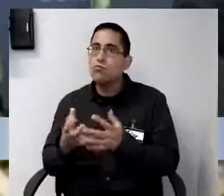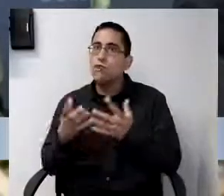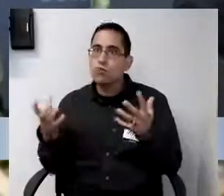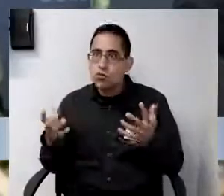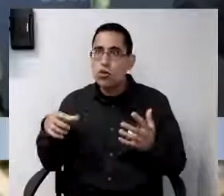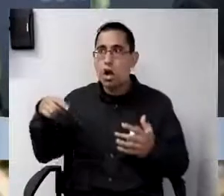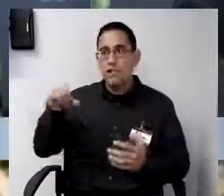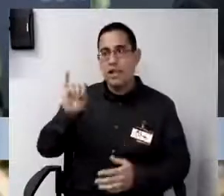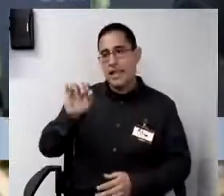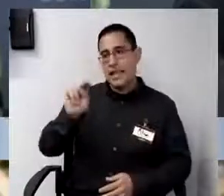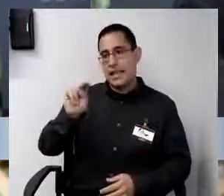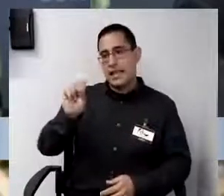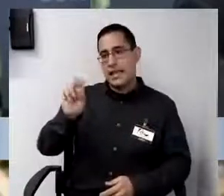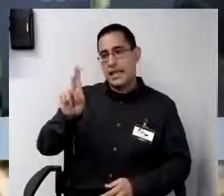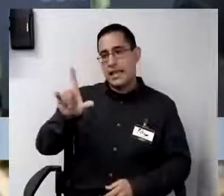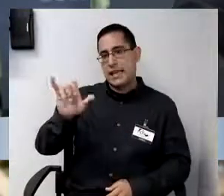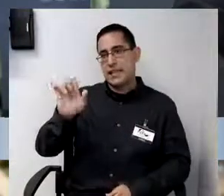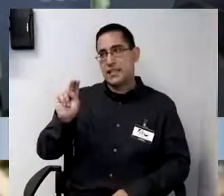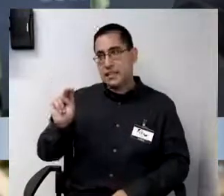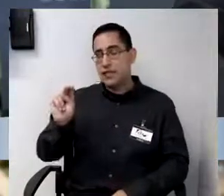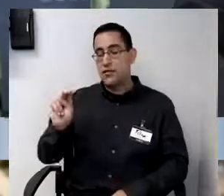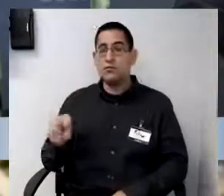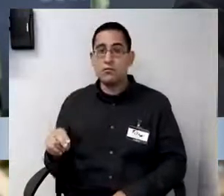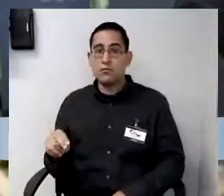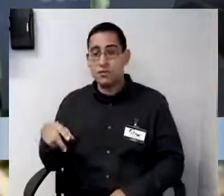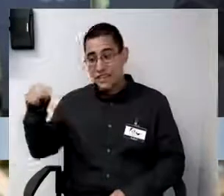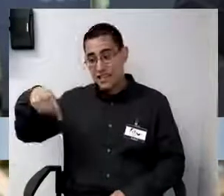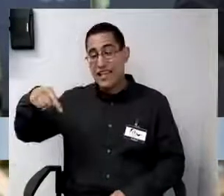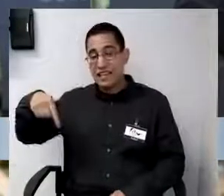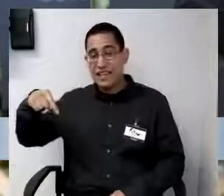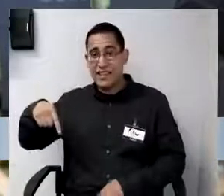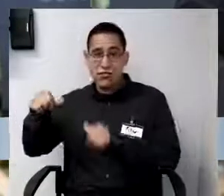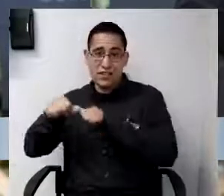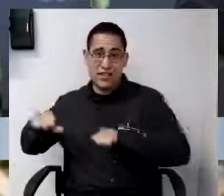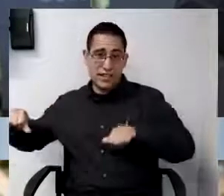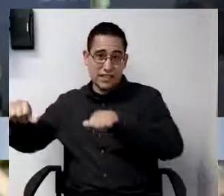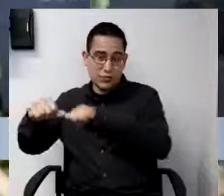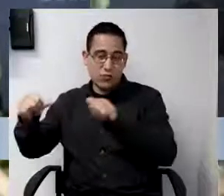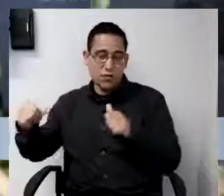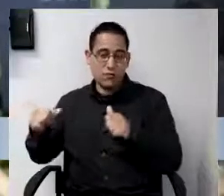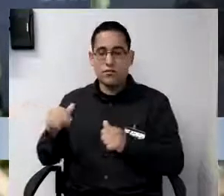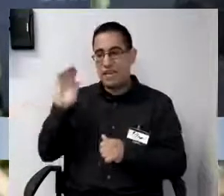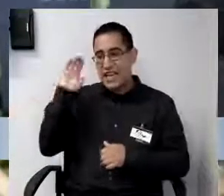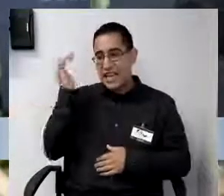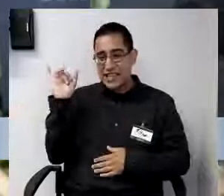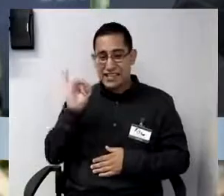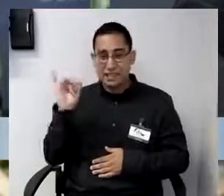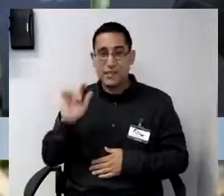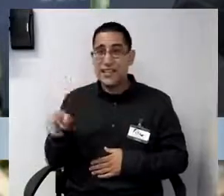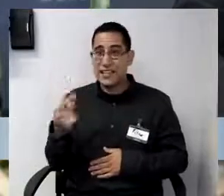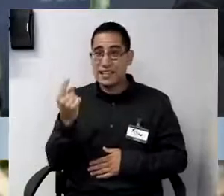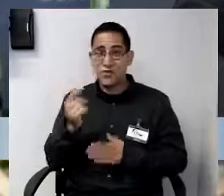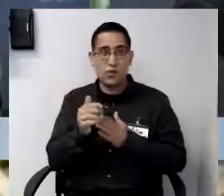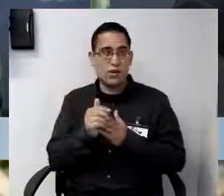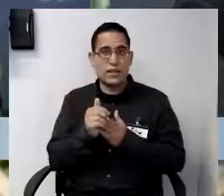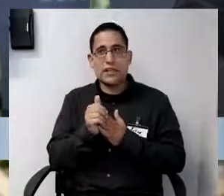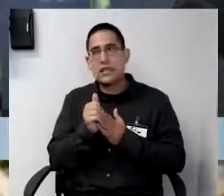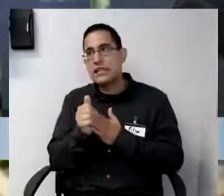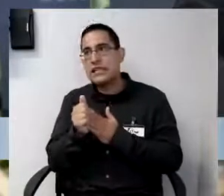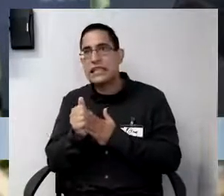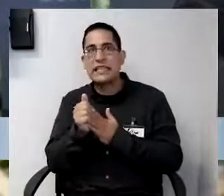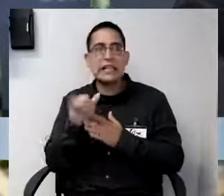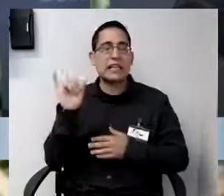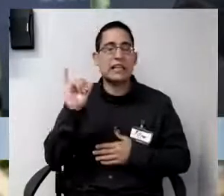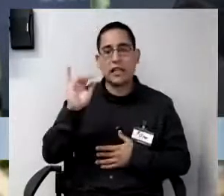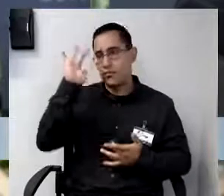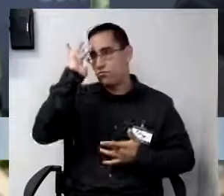U.S. So high percentage of diabetes, and it seems to be one of the leading underlying comorbidities of those that are